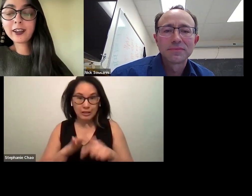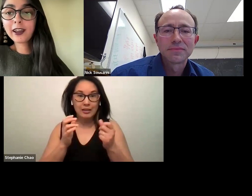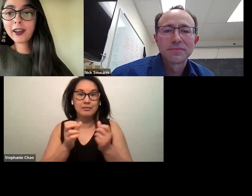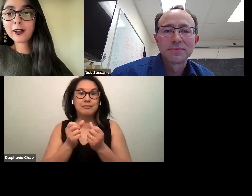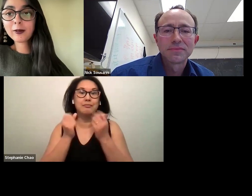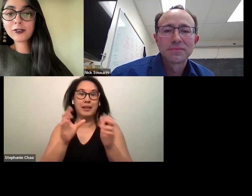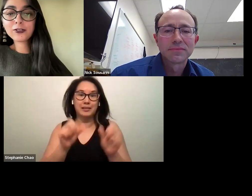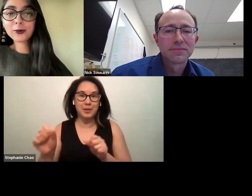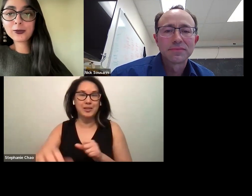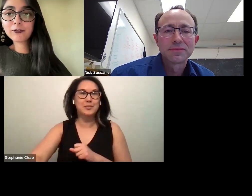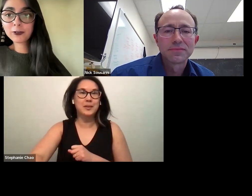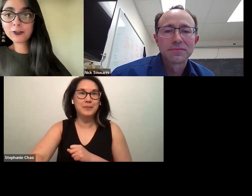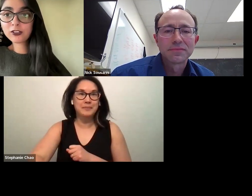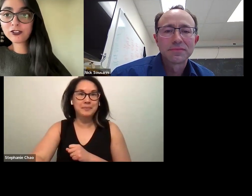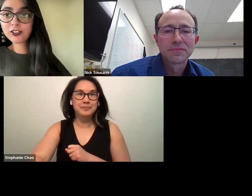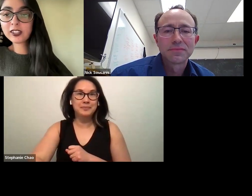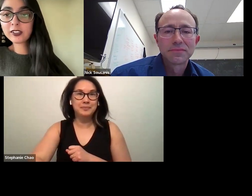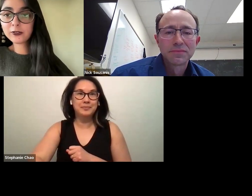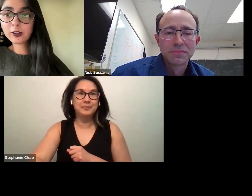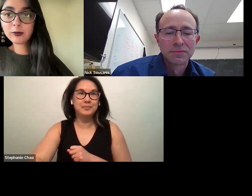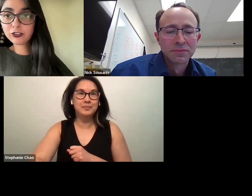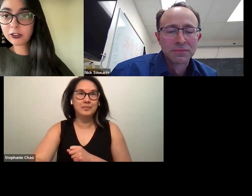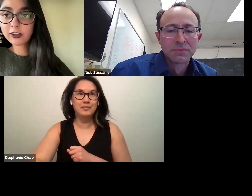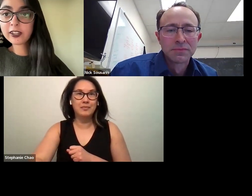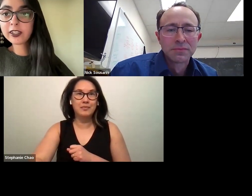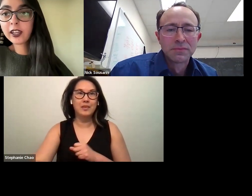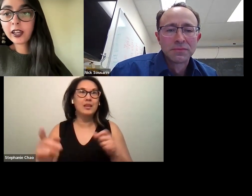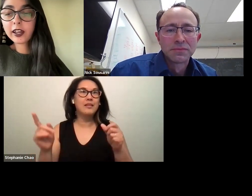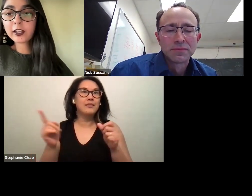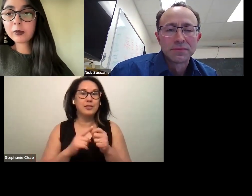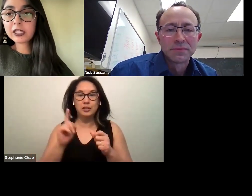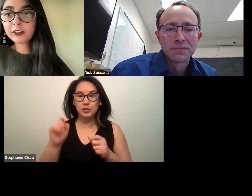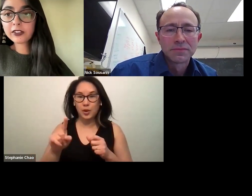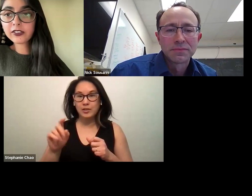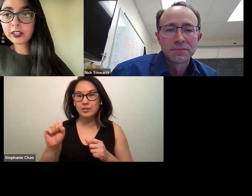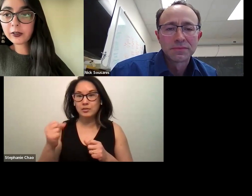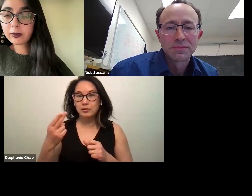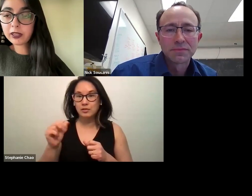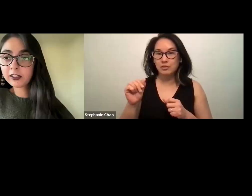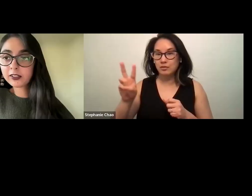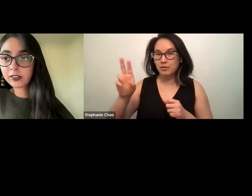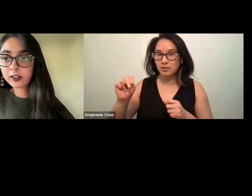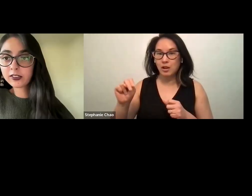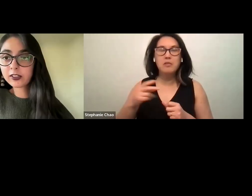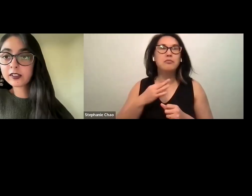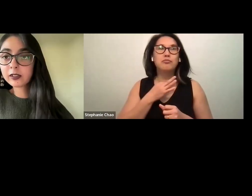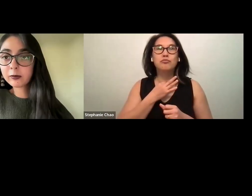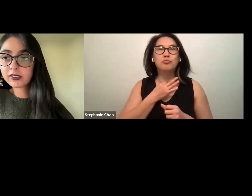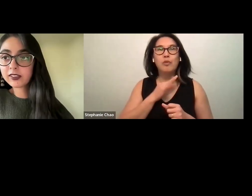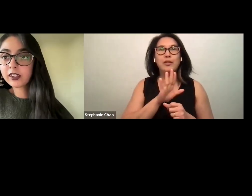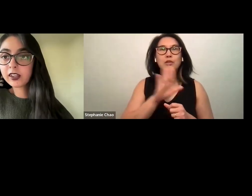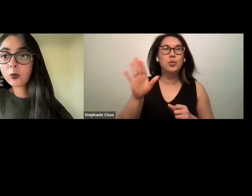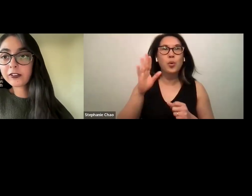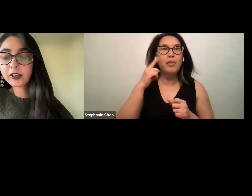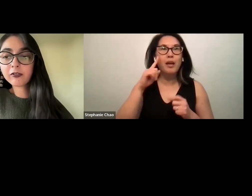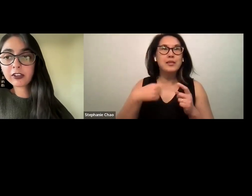can. So the first question is from Sean. I'd be curious to hear the panelists' thoughts on the